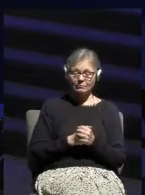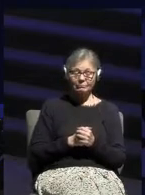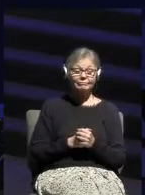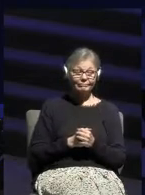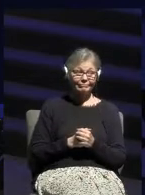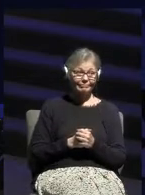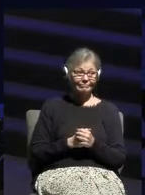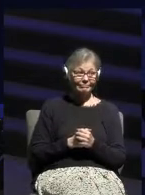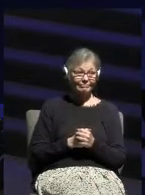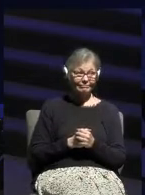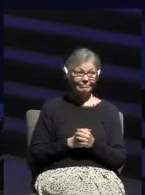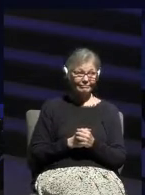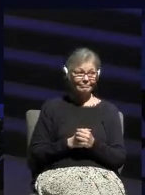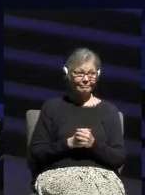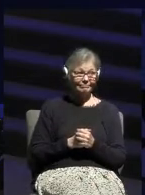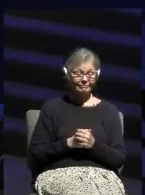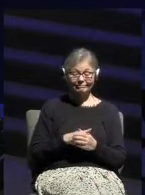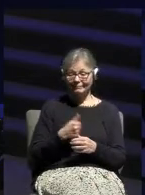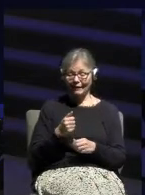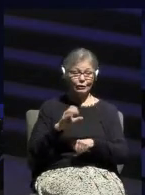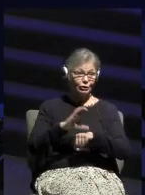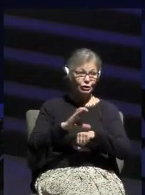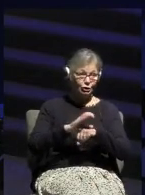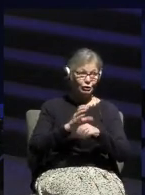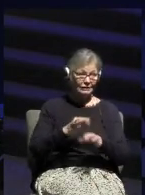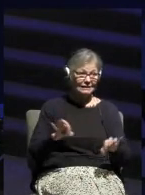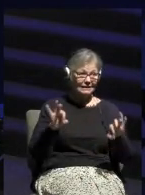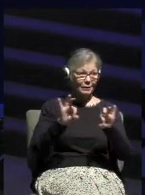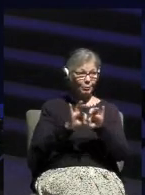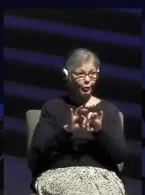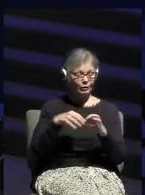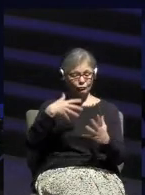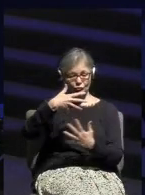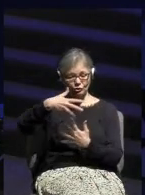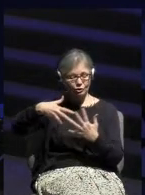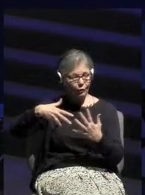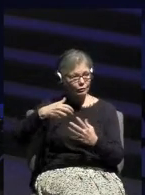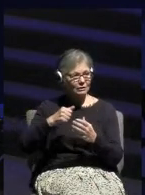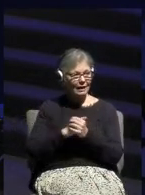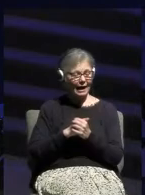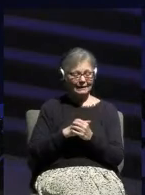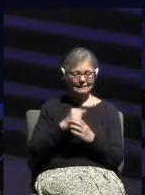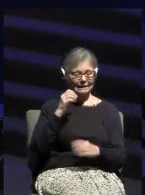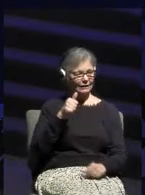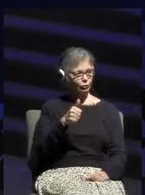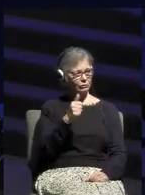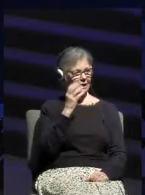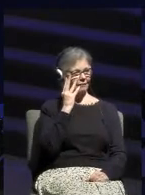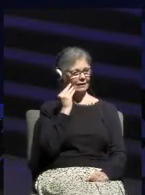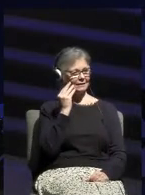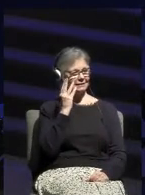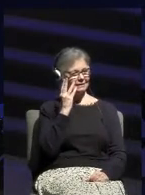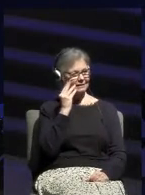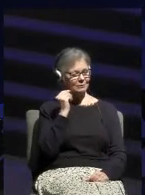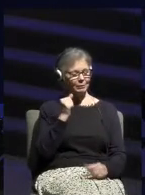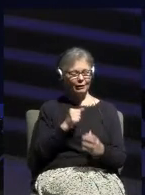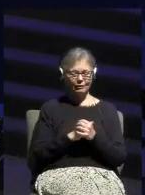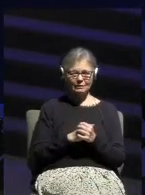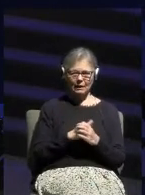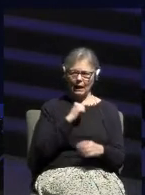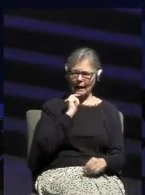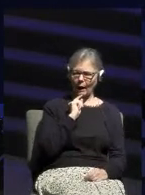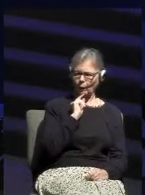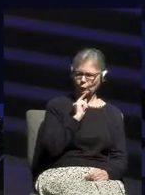important, to be around other people. It's so important to experience what maybe we're unfamiliar